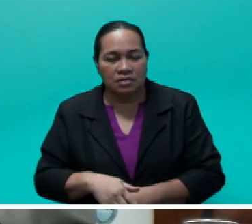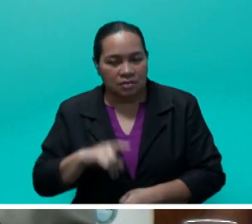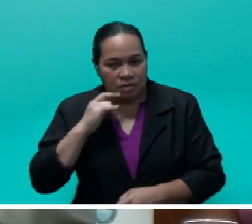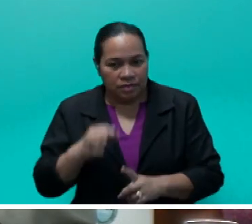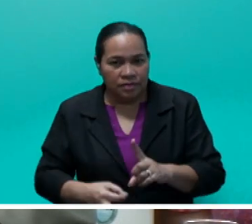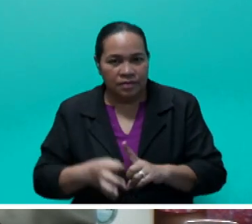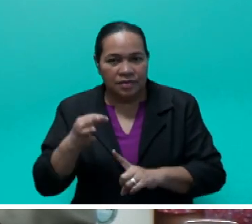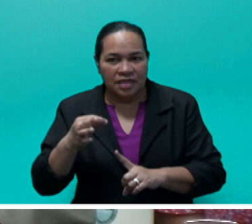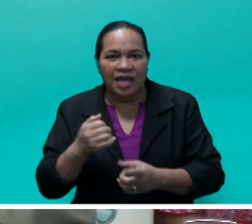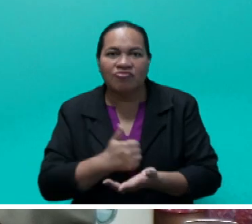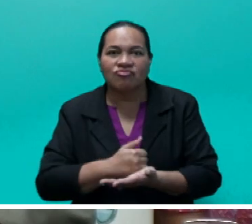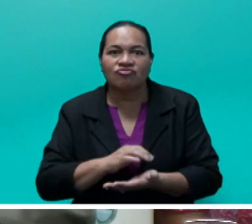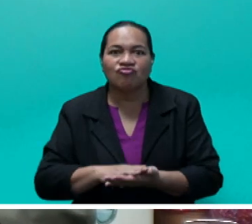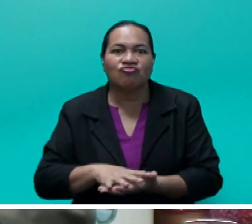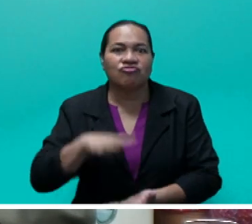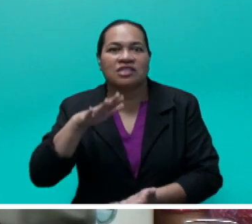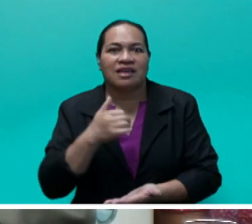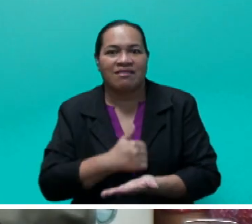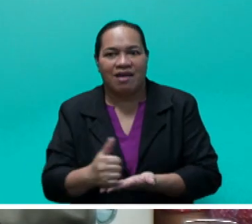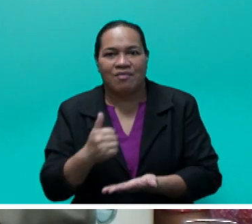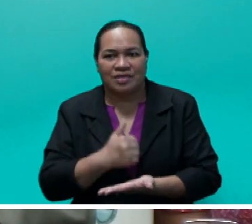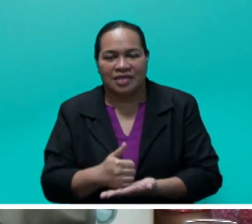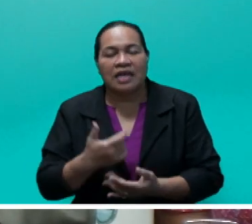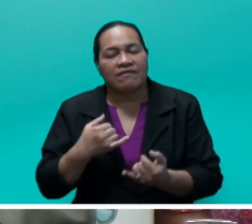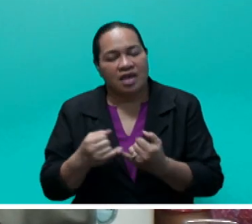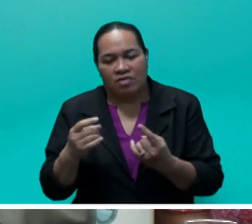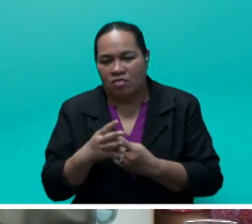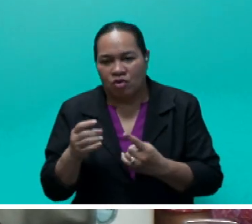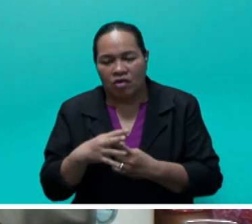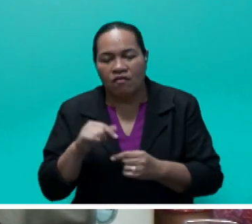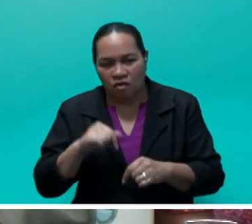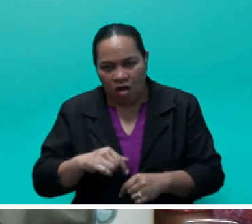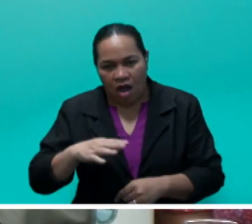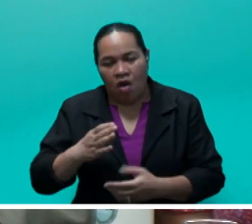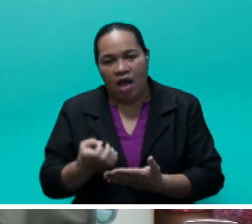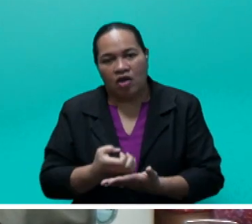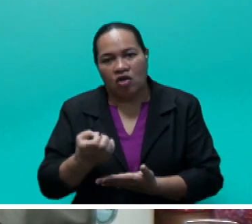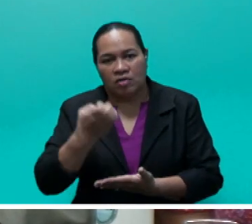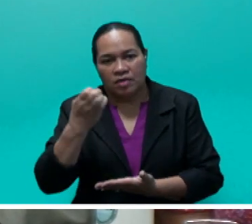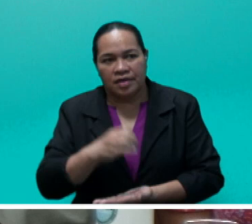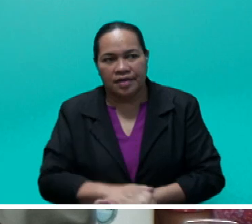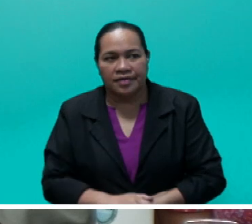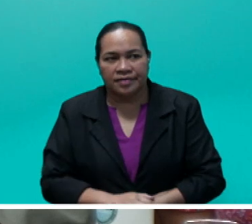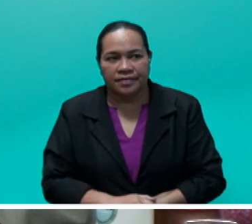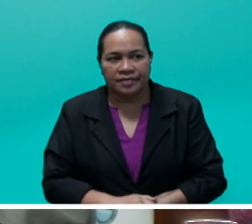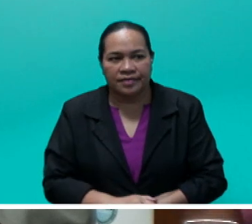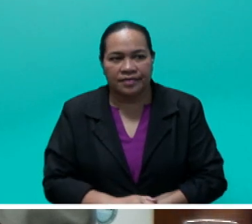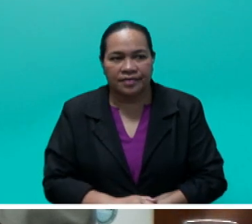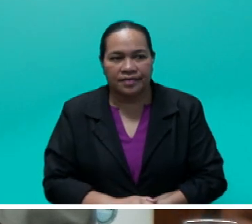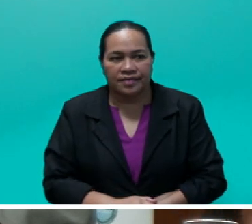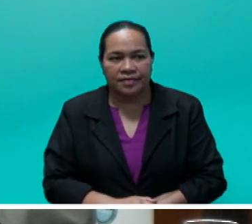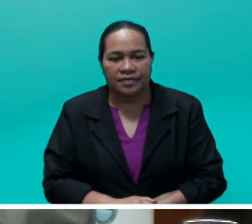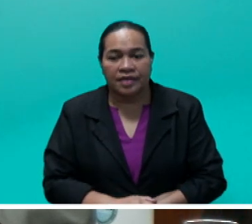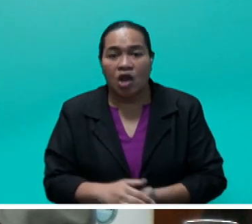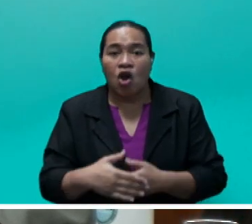visitor numbers, which are crucial for the nation's economy. In conclusion, Mr. Speaker,